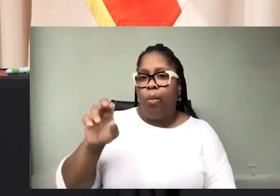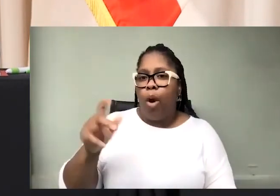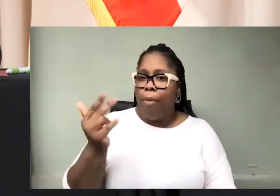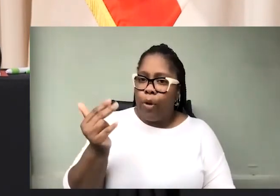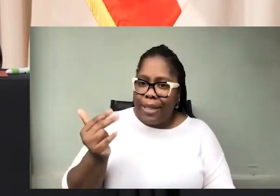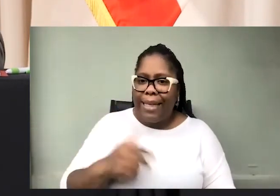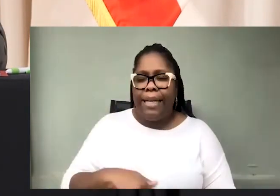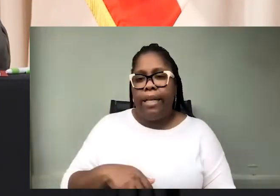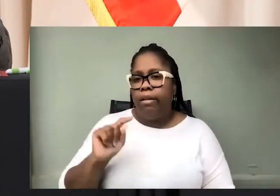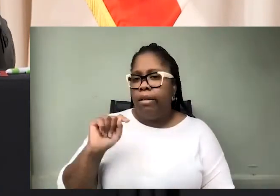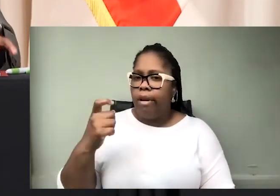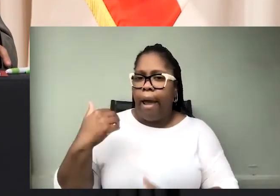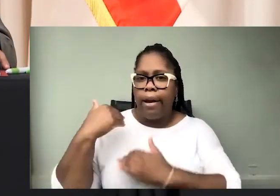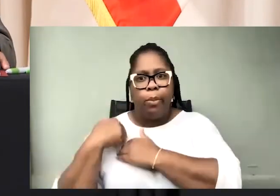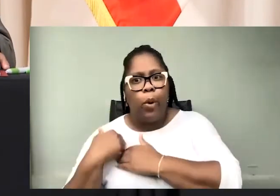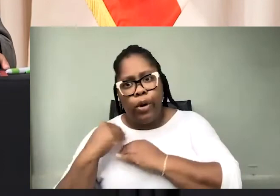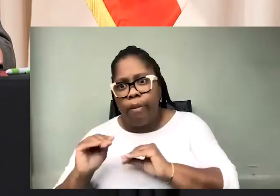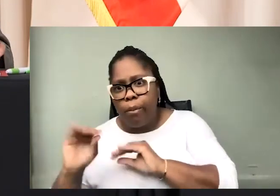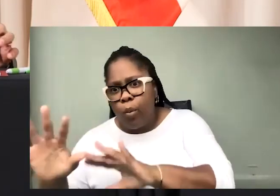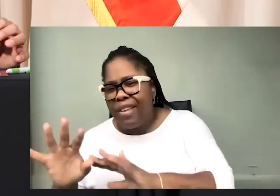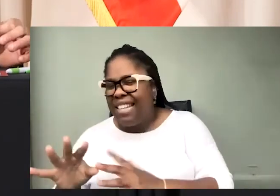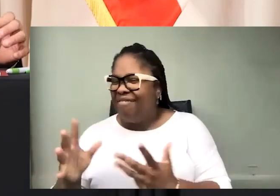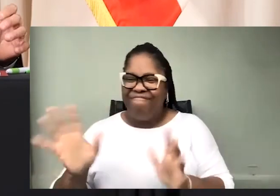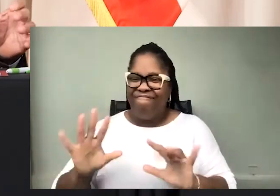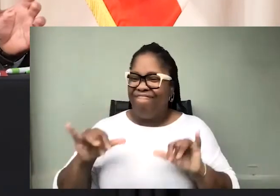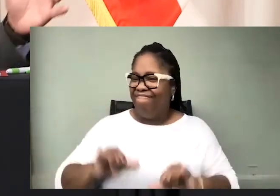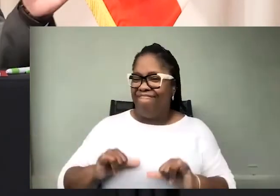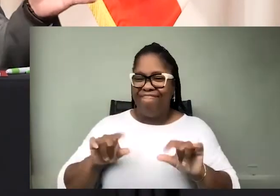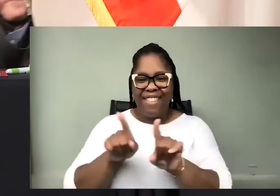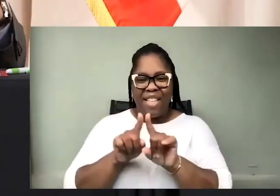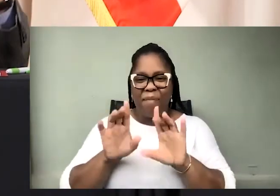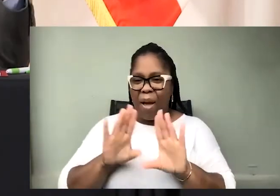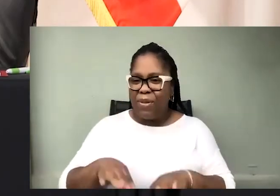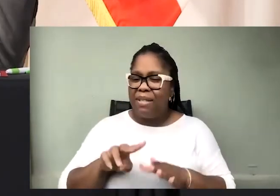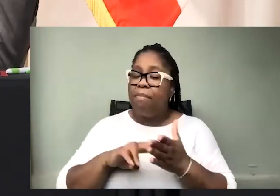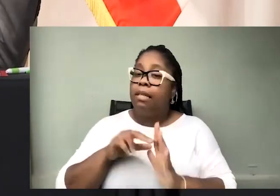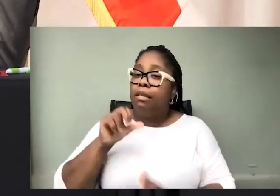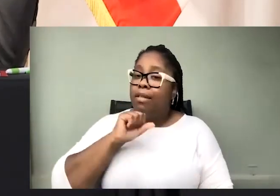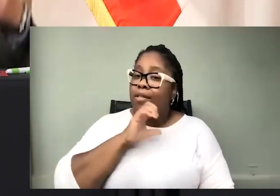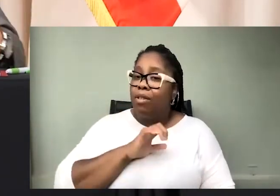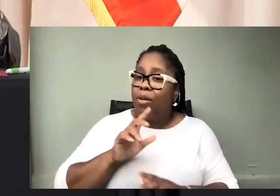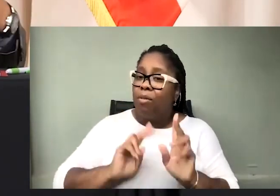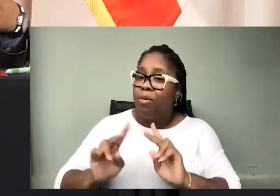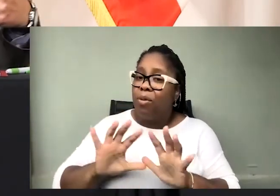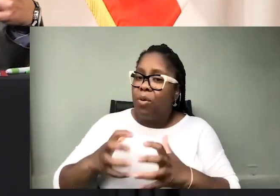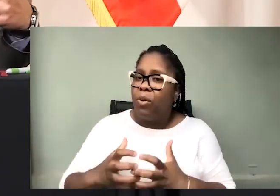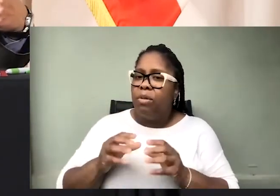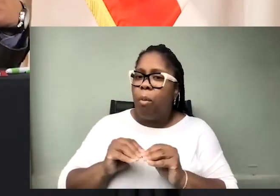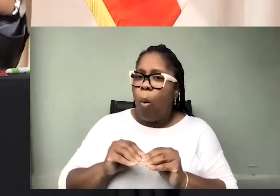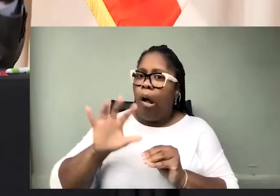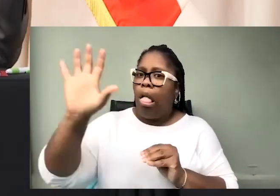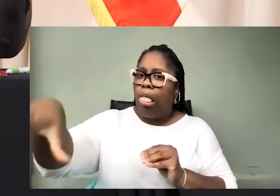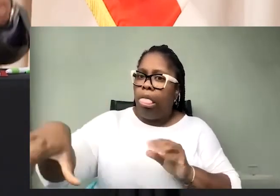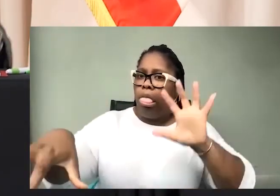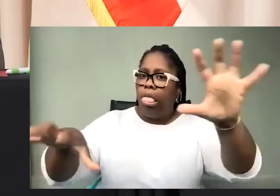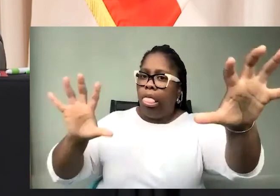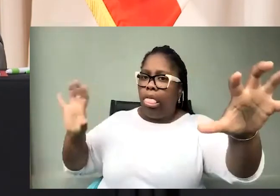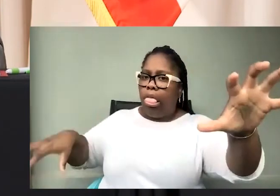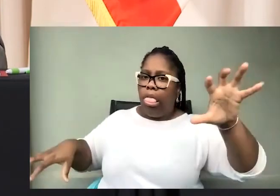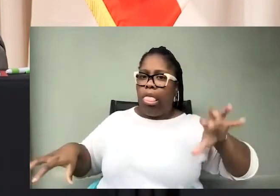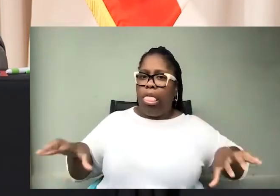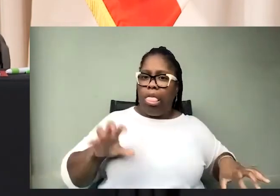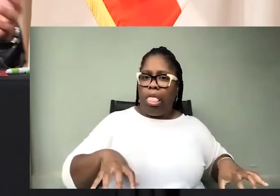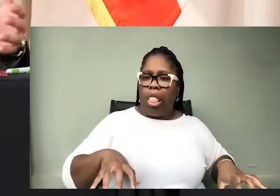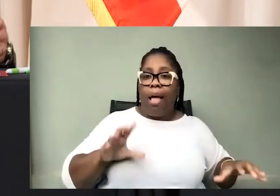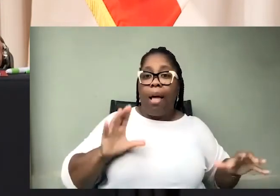burdens of moving on, they're in the same house. And that means that our senior population is much more dispersed than, say, it might be the